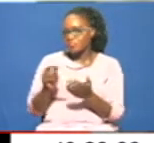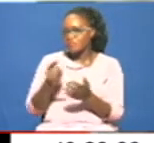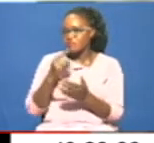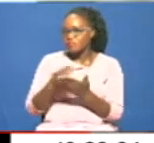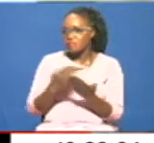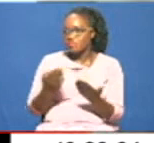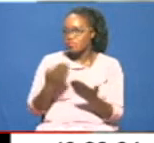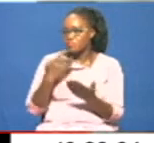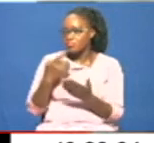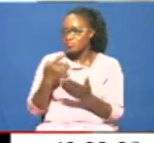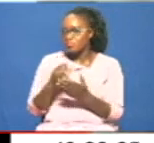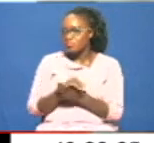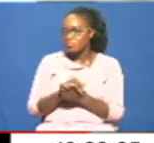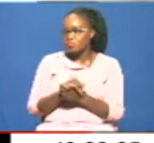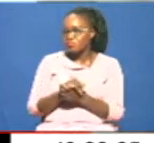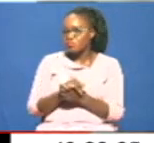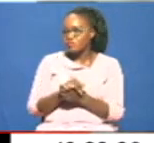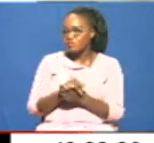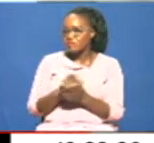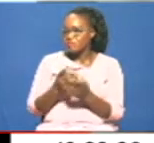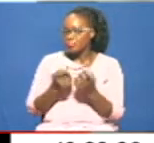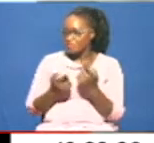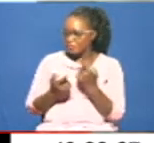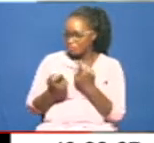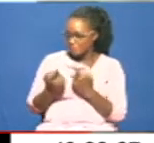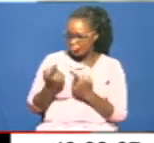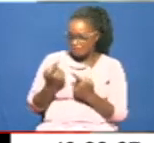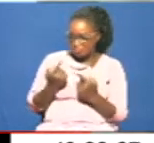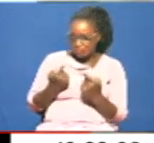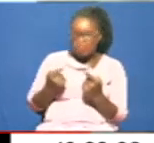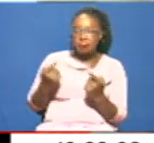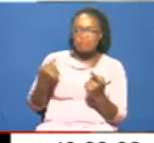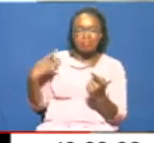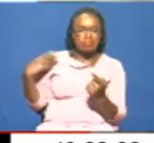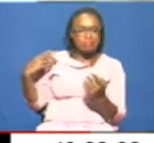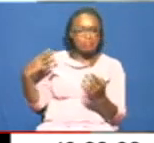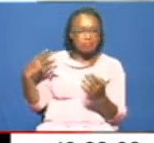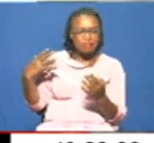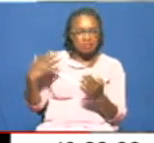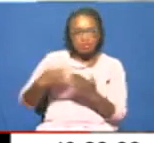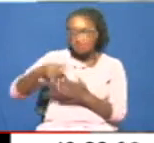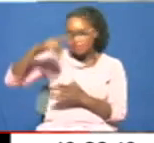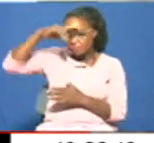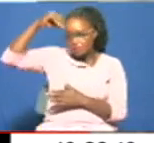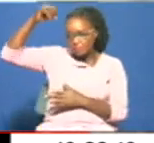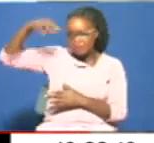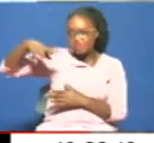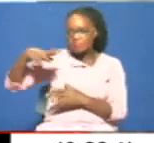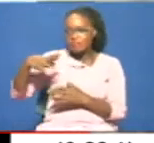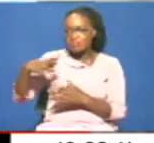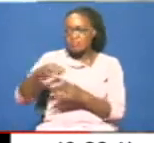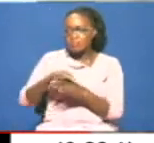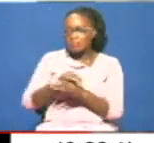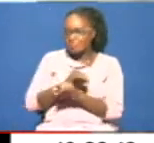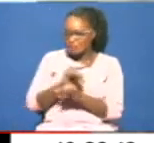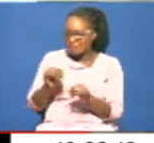That we've come a long way from the jua kali GCO made of purely sheet metal, mm-hmm.